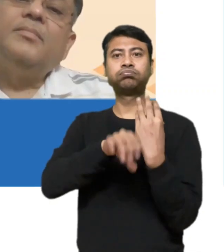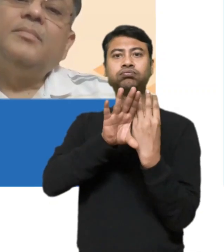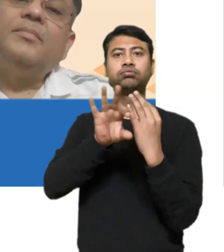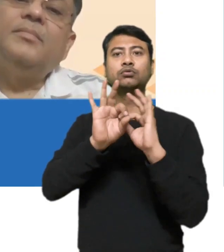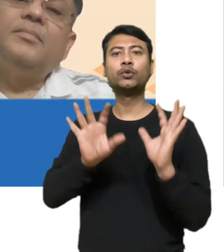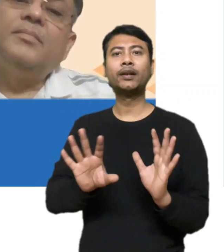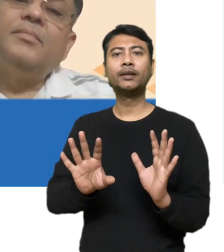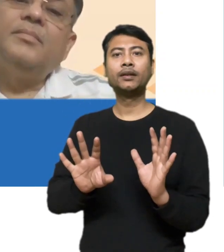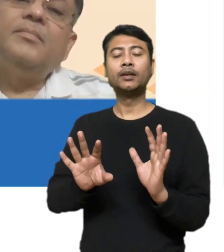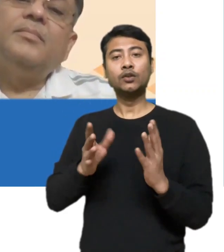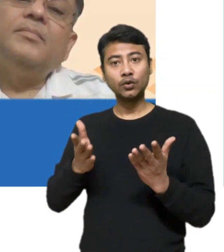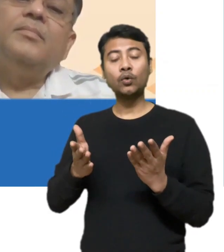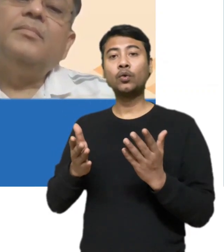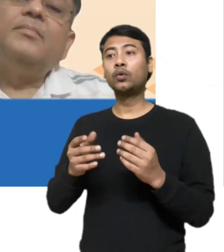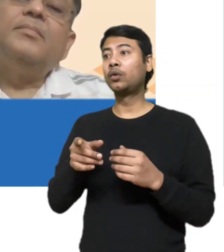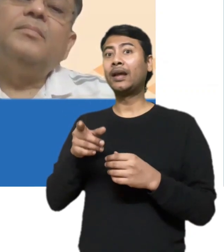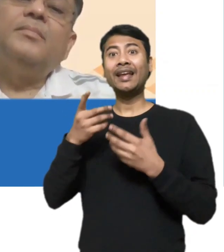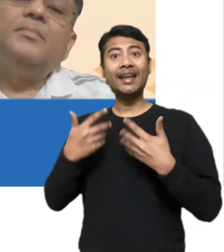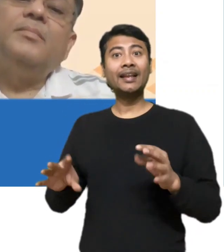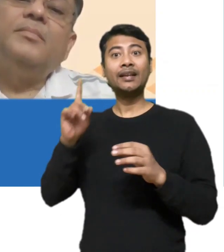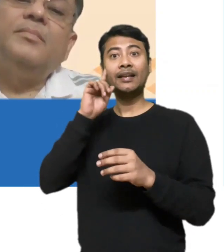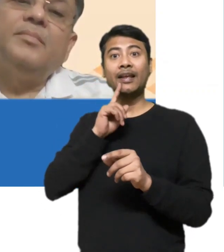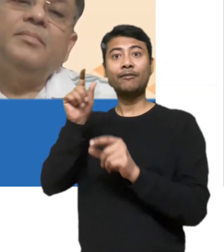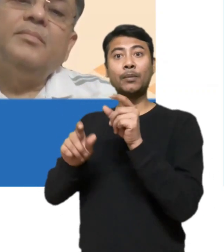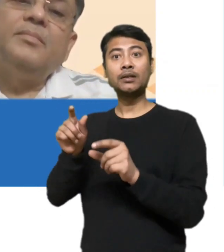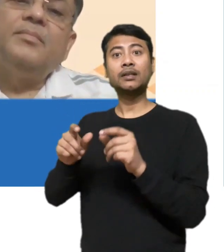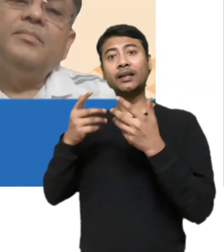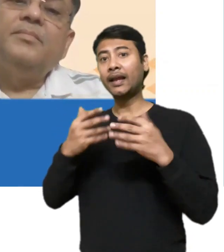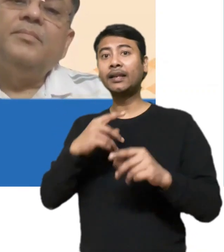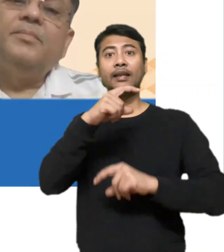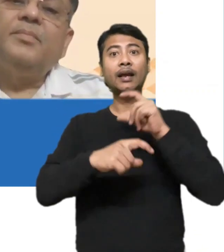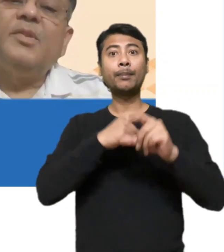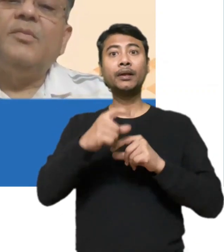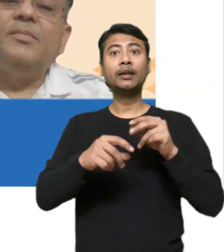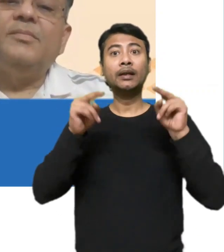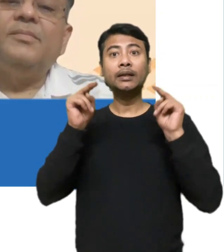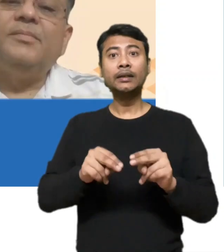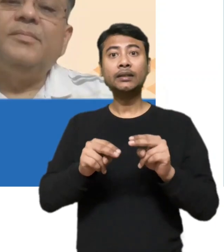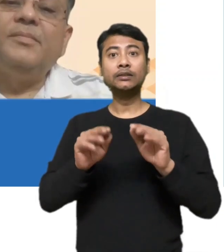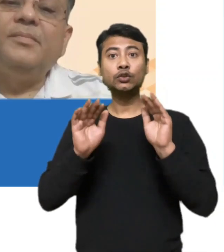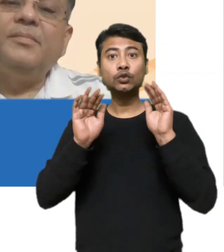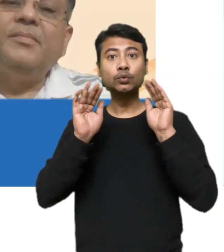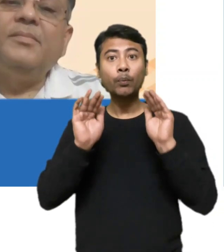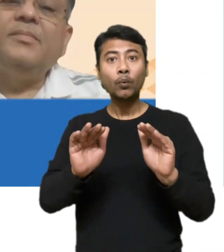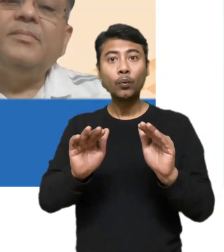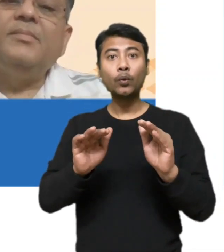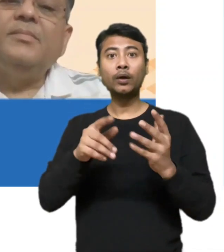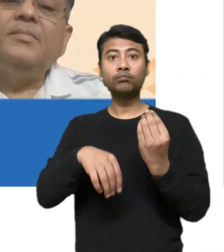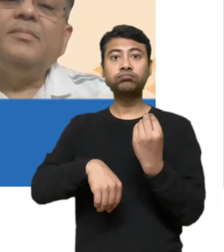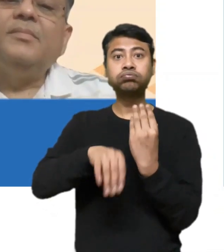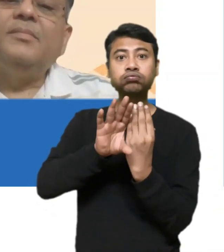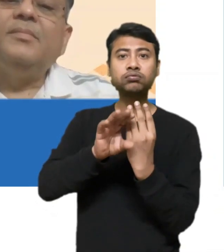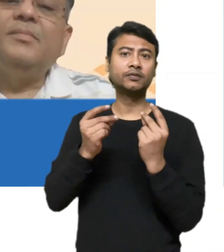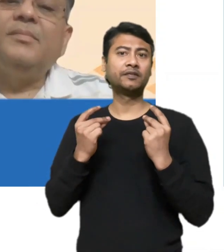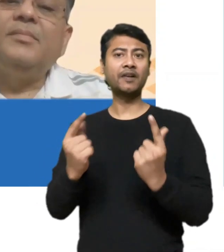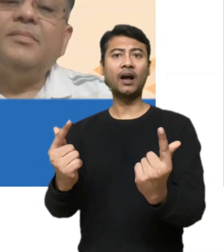do, and that is what we're really really looking forward to now. Is into growing this, that it's not only that you're helping your